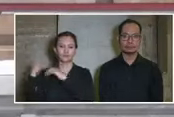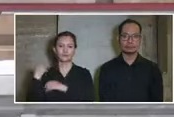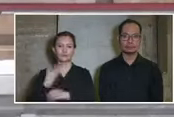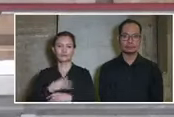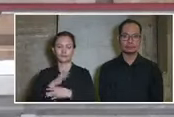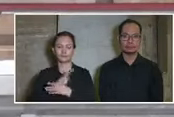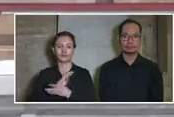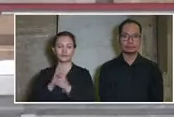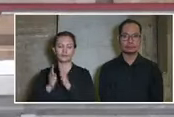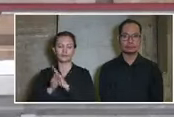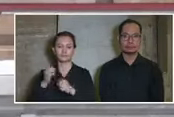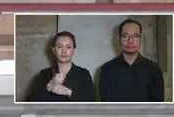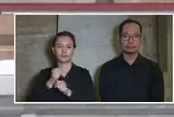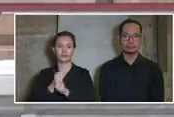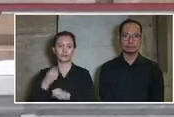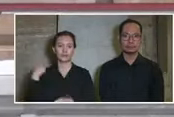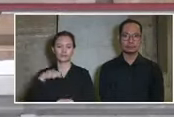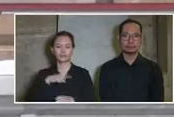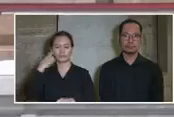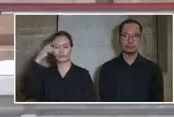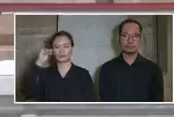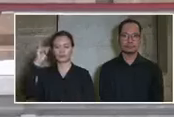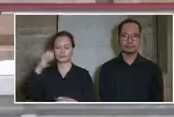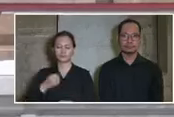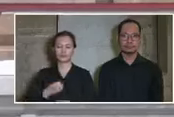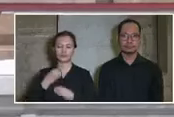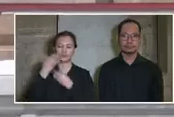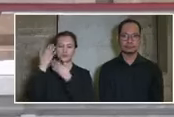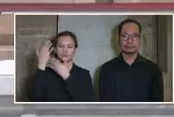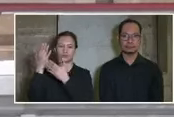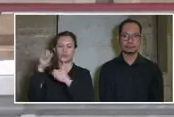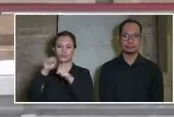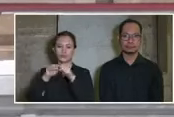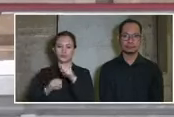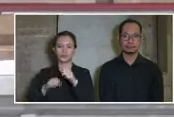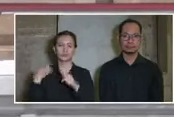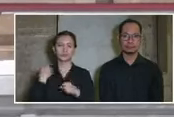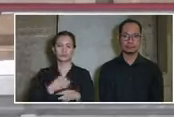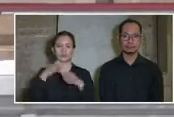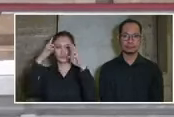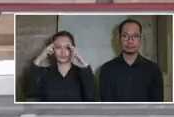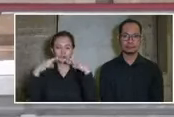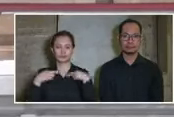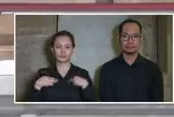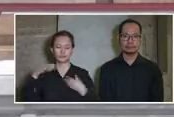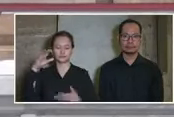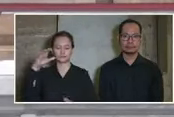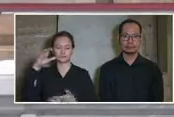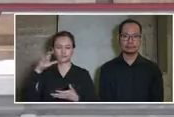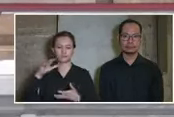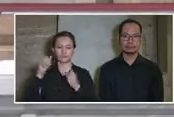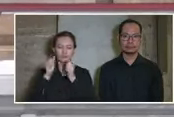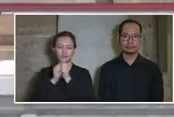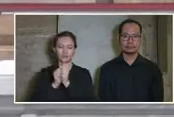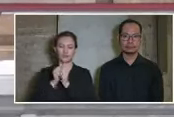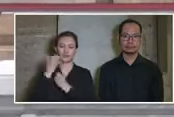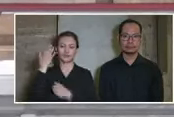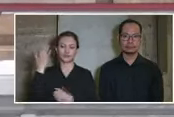us an eternal offering to you, so that we may obtain an inheritance with your